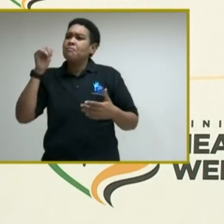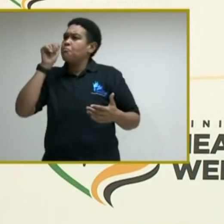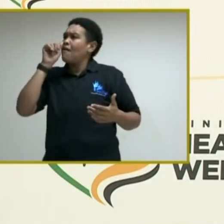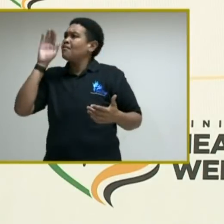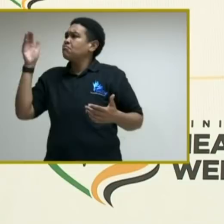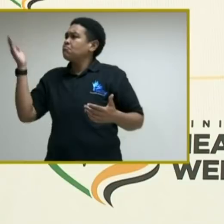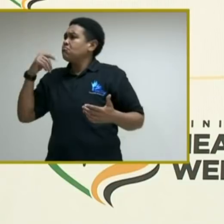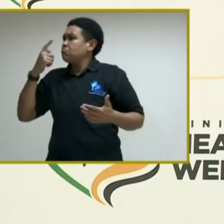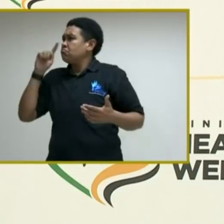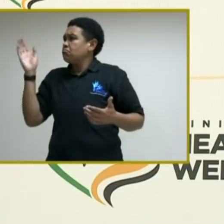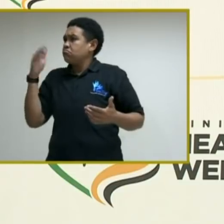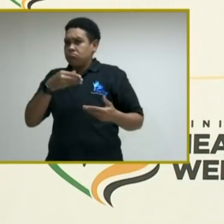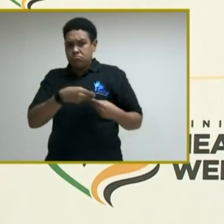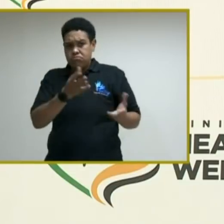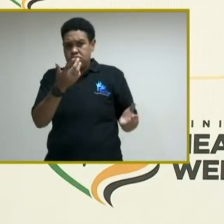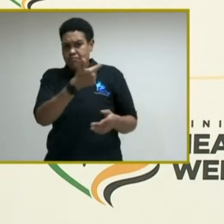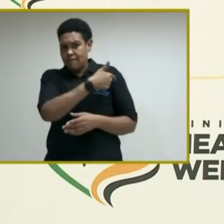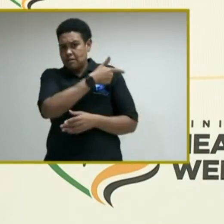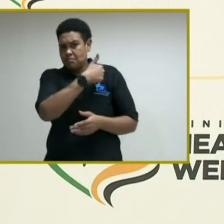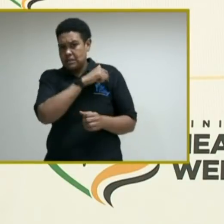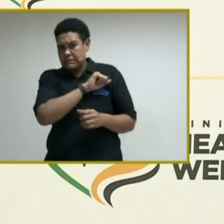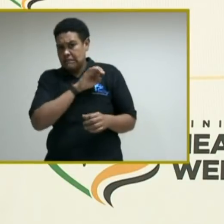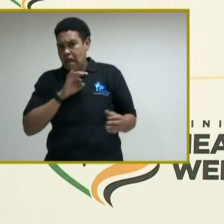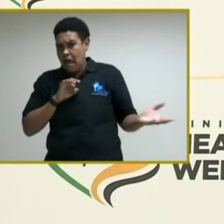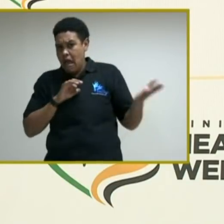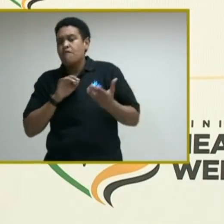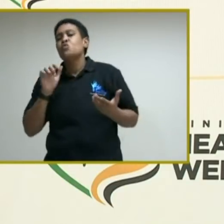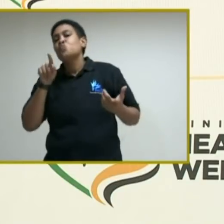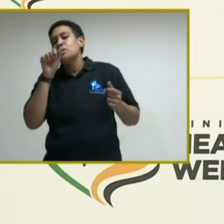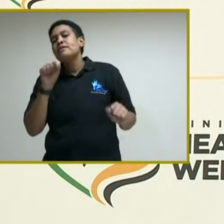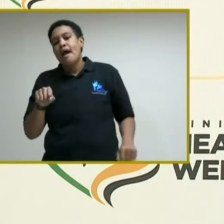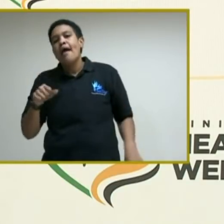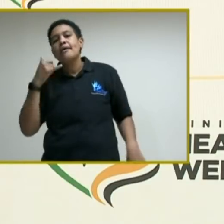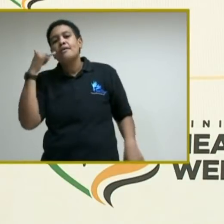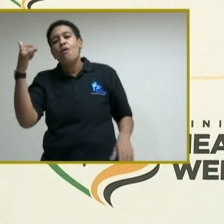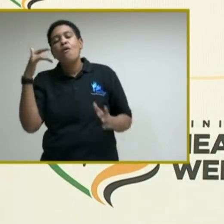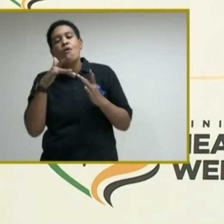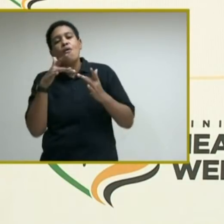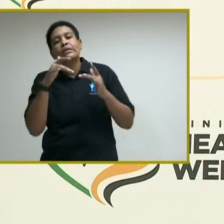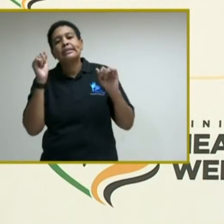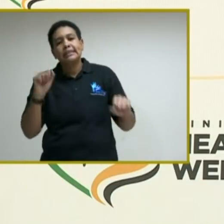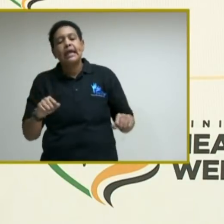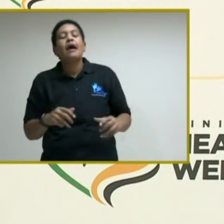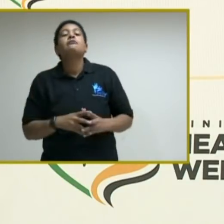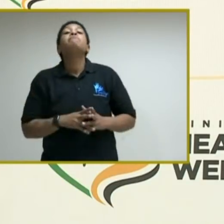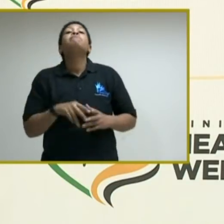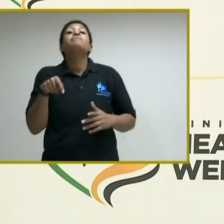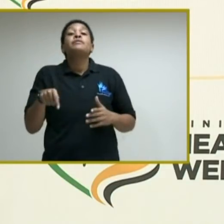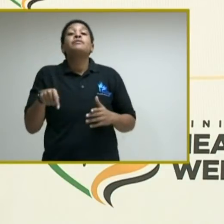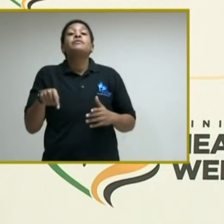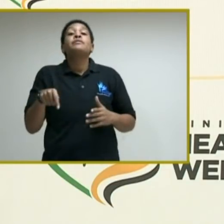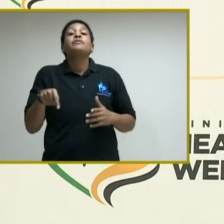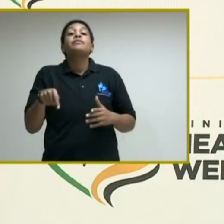provide vaccines to your employees. In addition to that, this weekend,